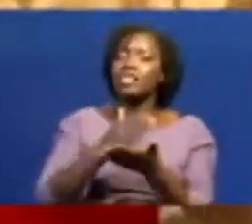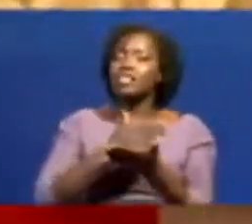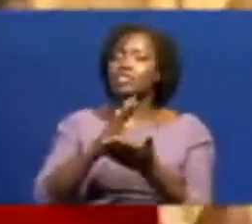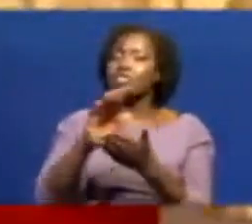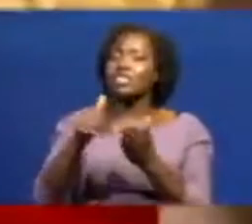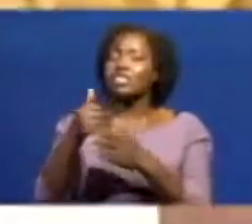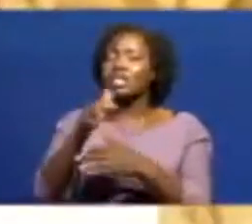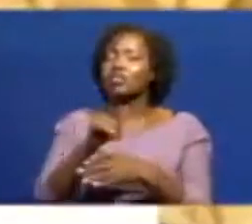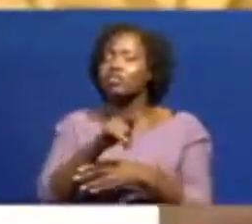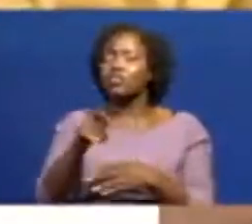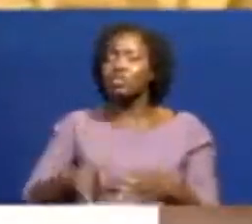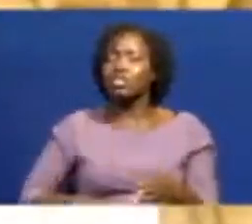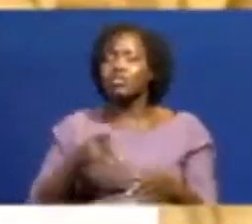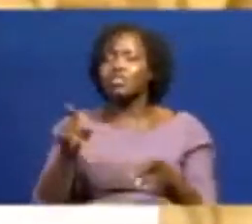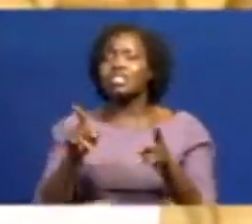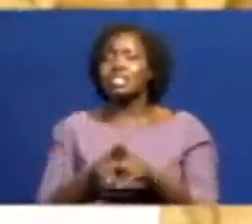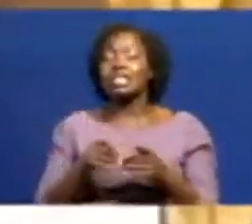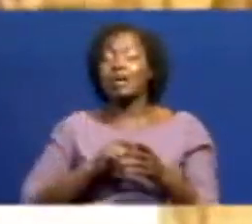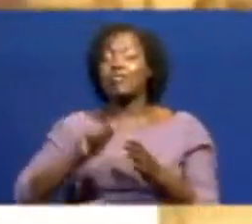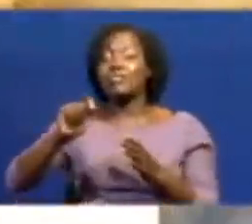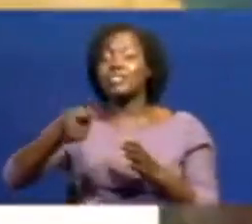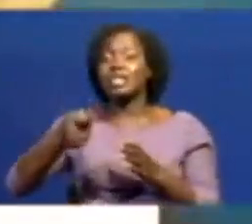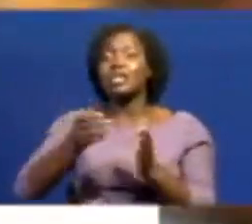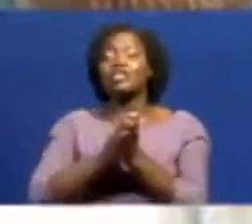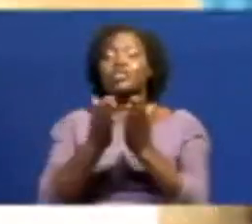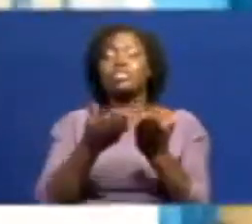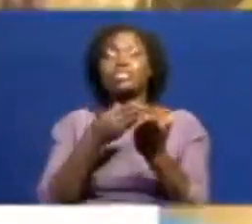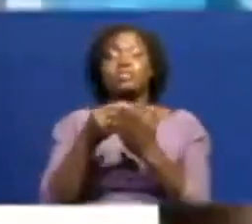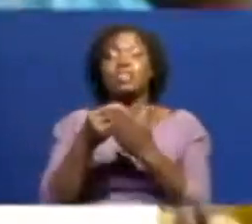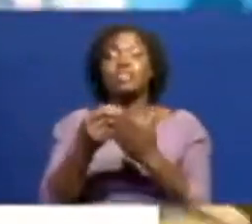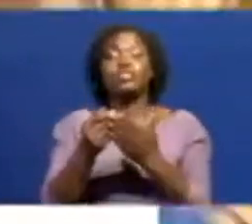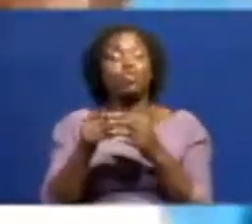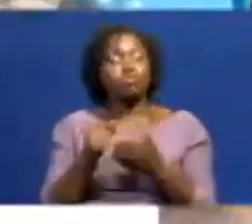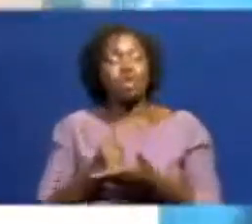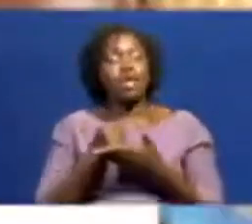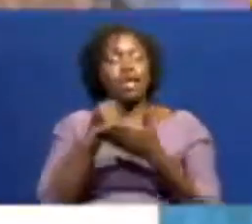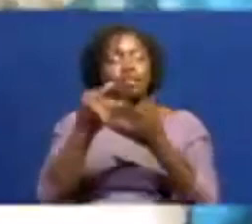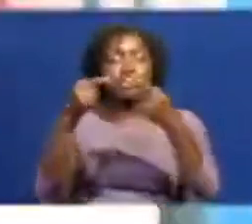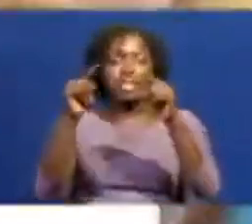reach out to those they feel still hold the key to their much-needed financial breakthrough.